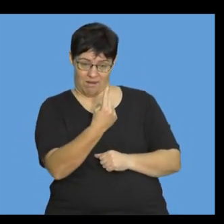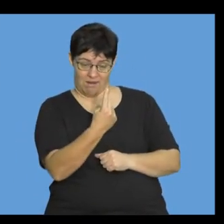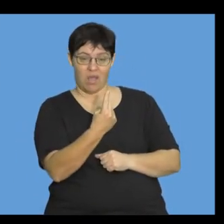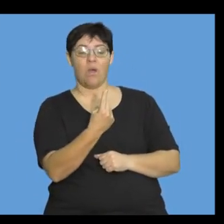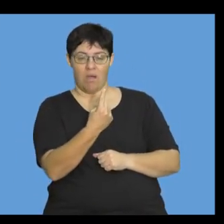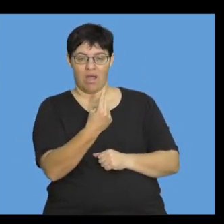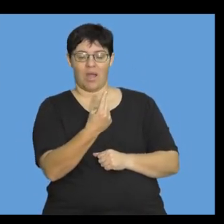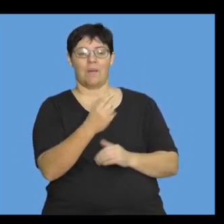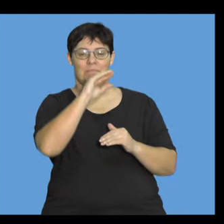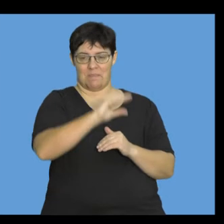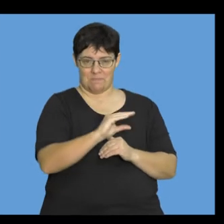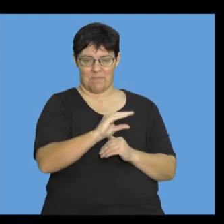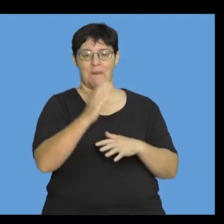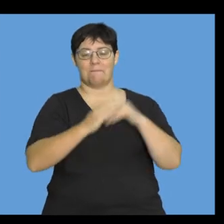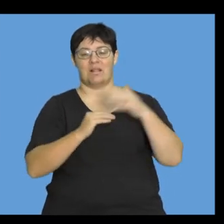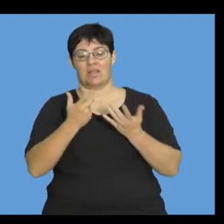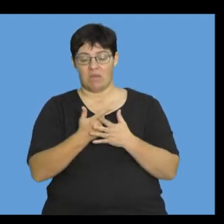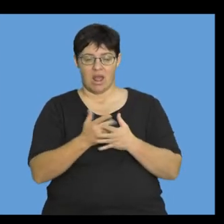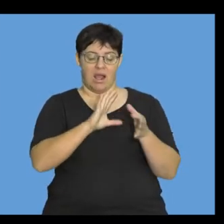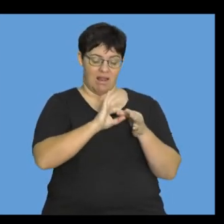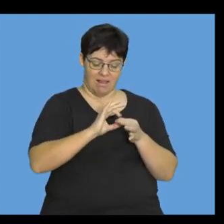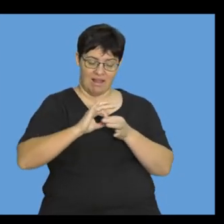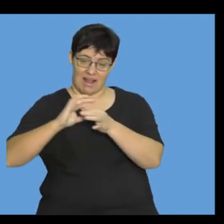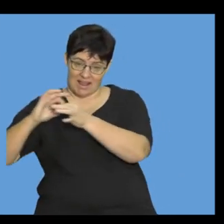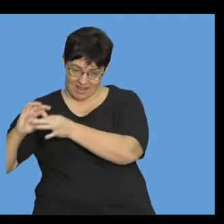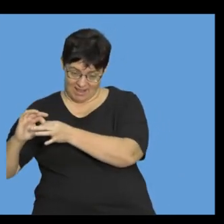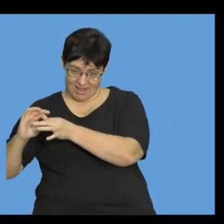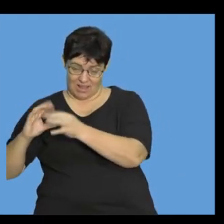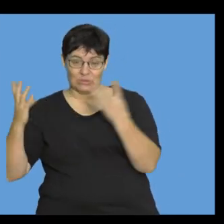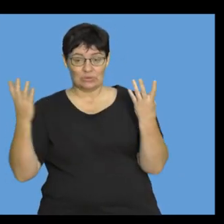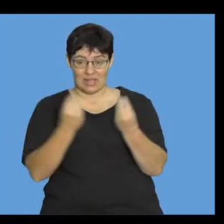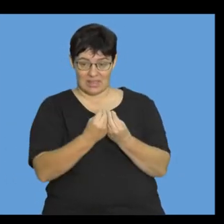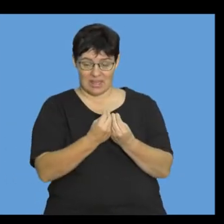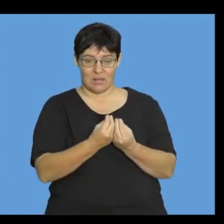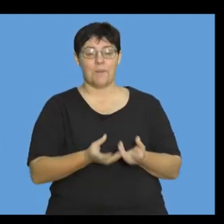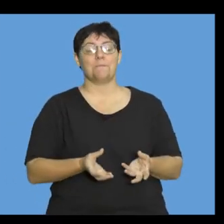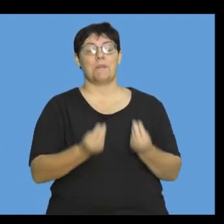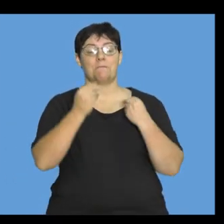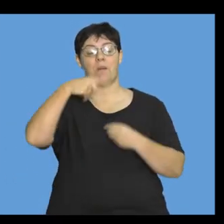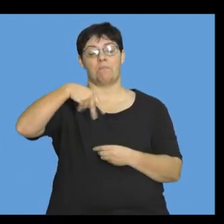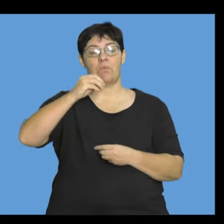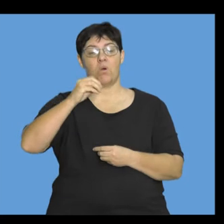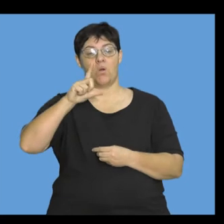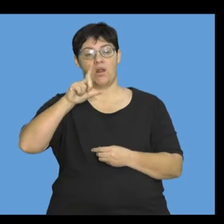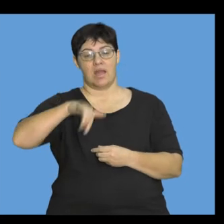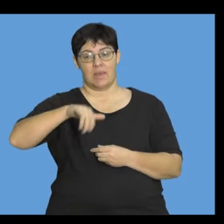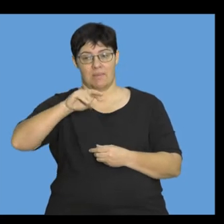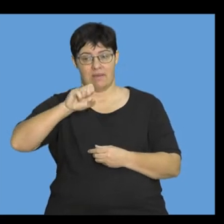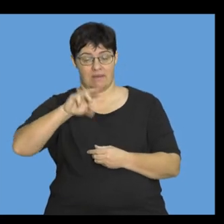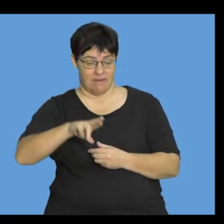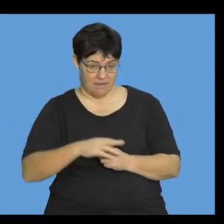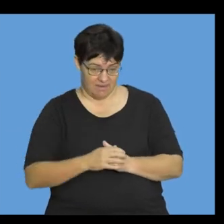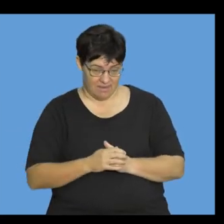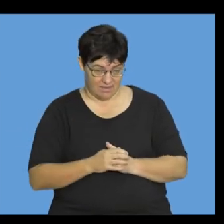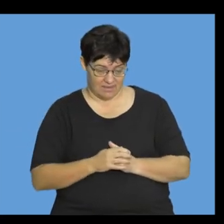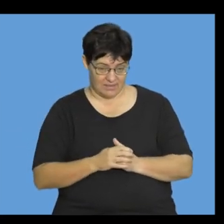a house. When we add a whole lot of those together, right? Mono is one. When we add a